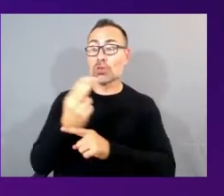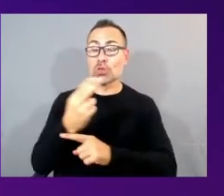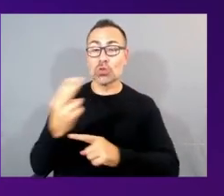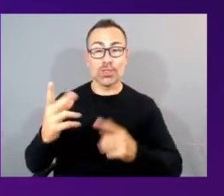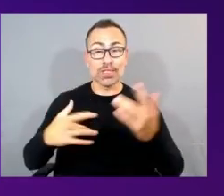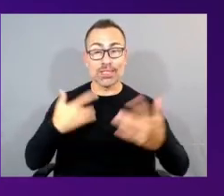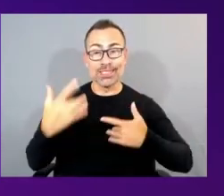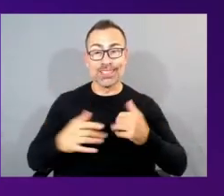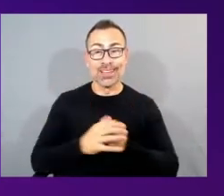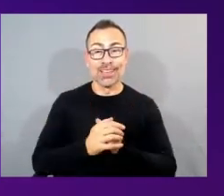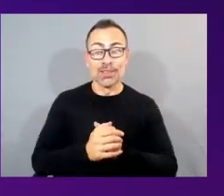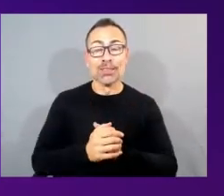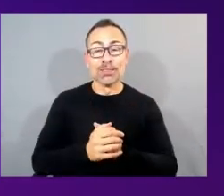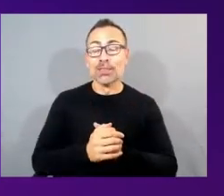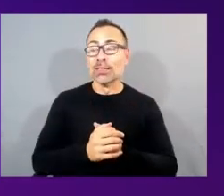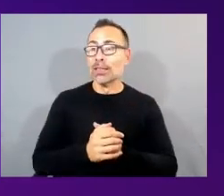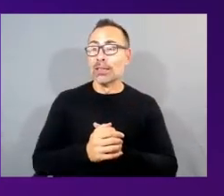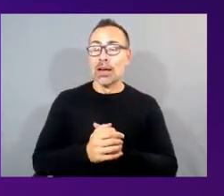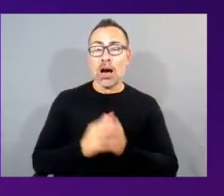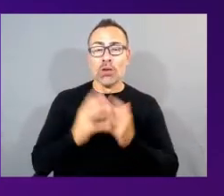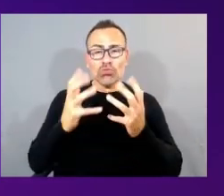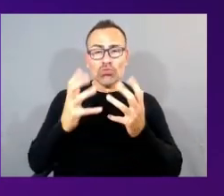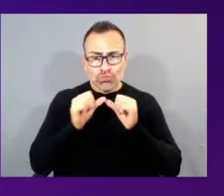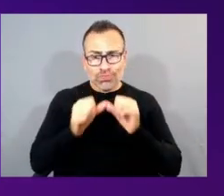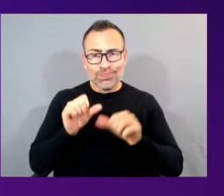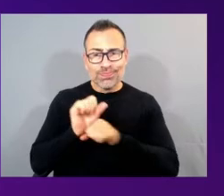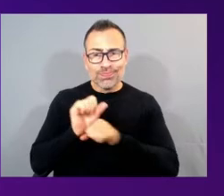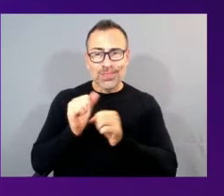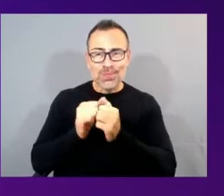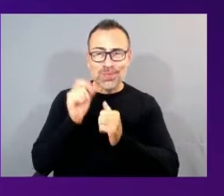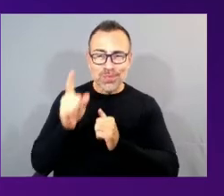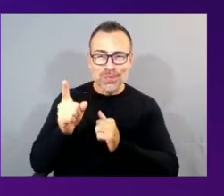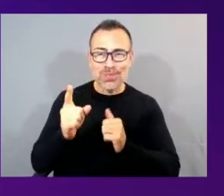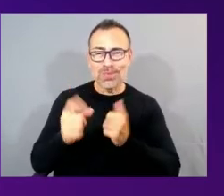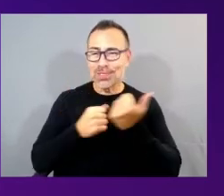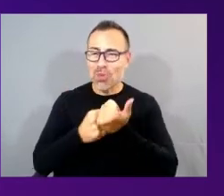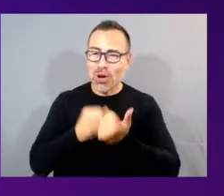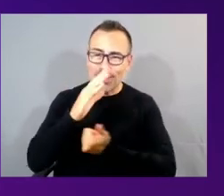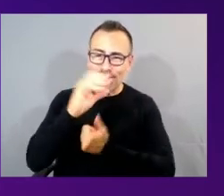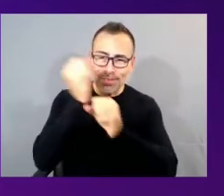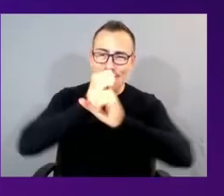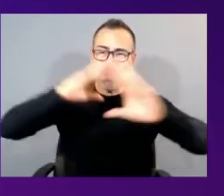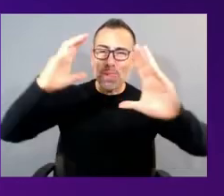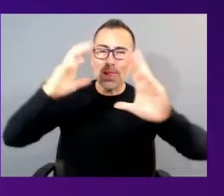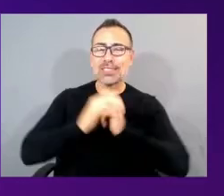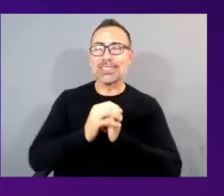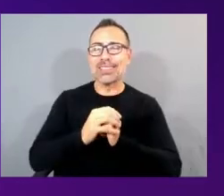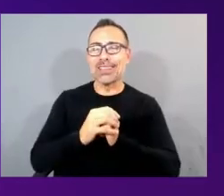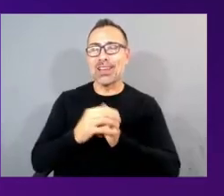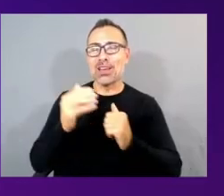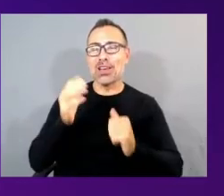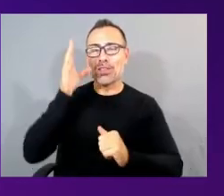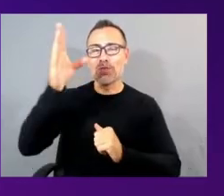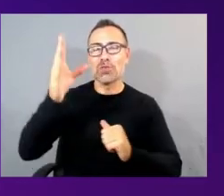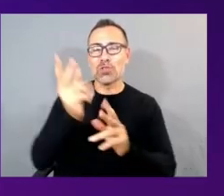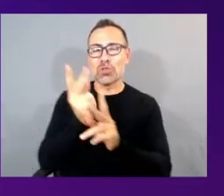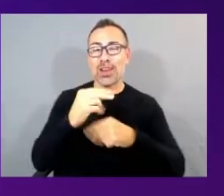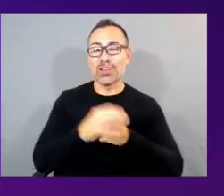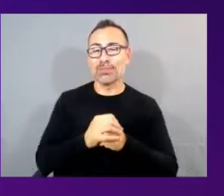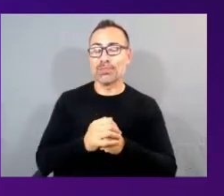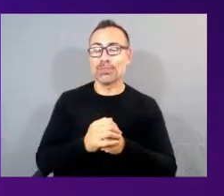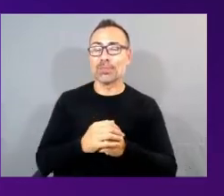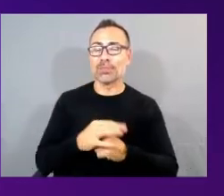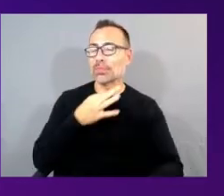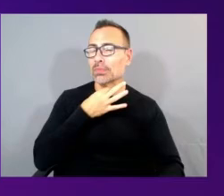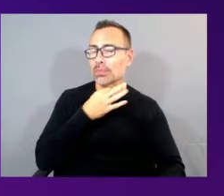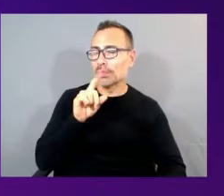working with you to support your vision and upcoming projects. So lastly, Kyrre, what advice would